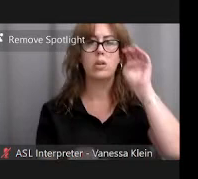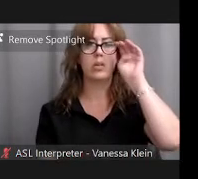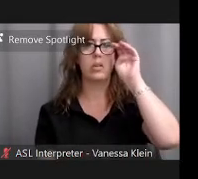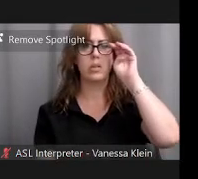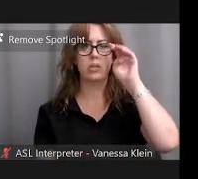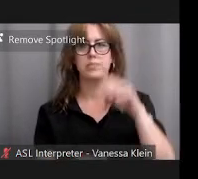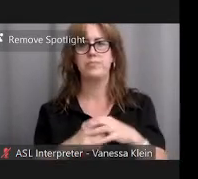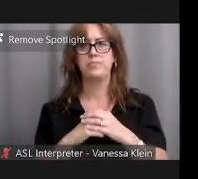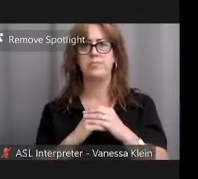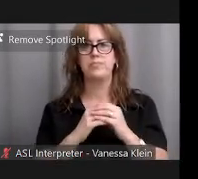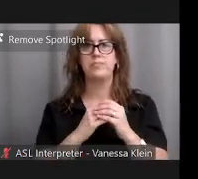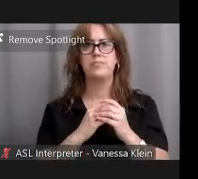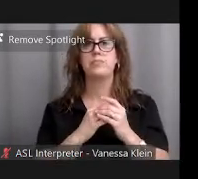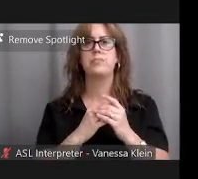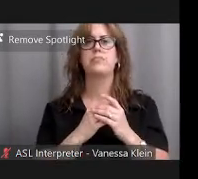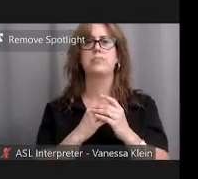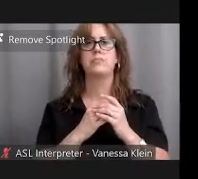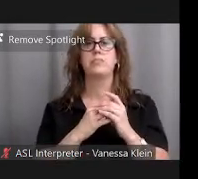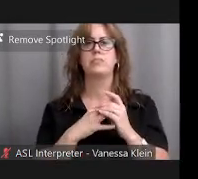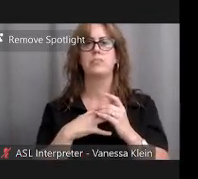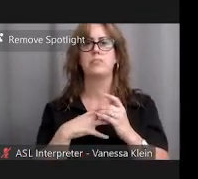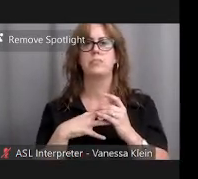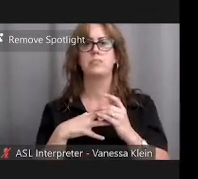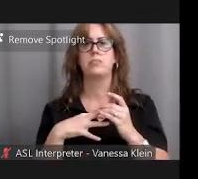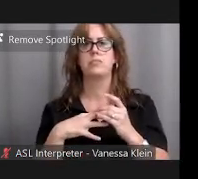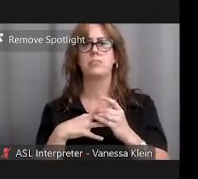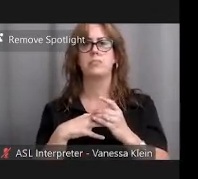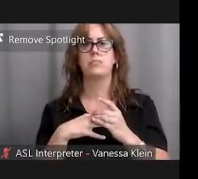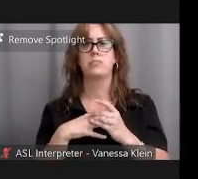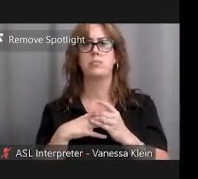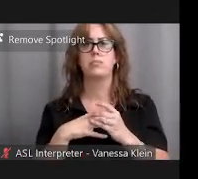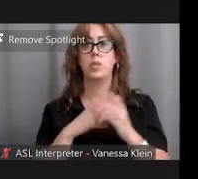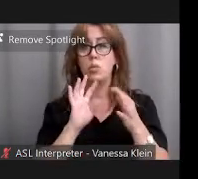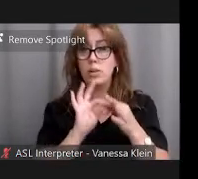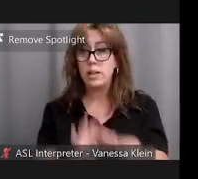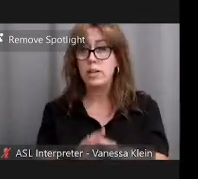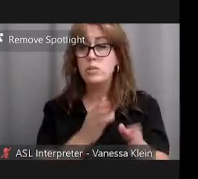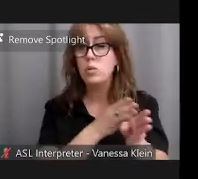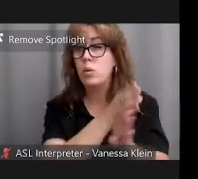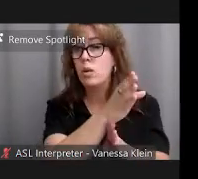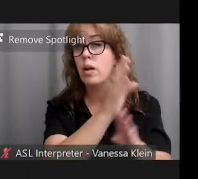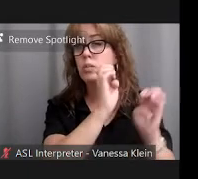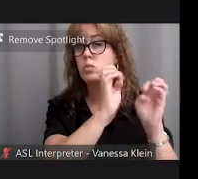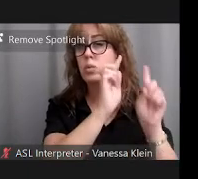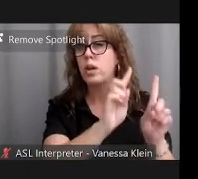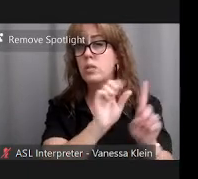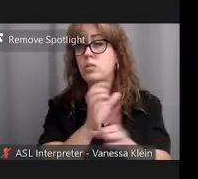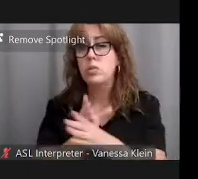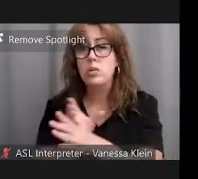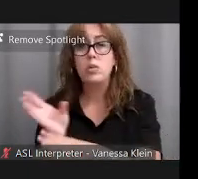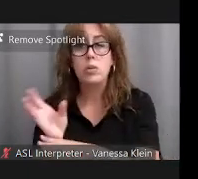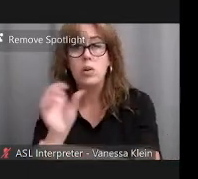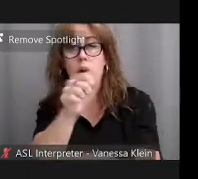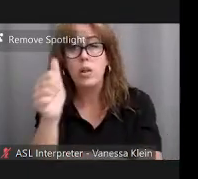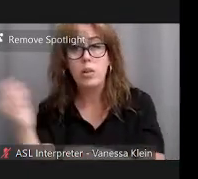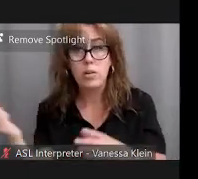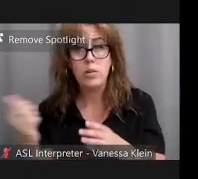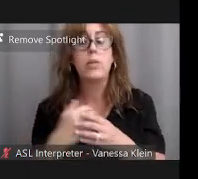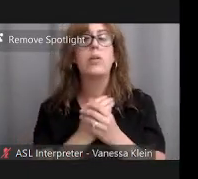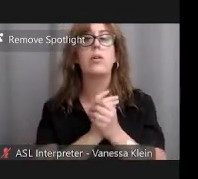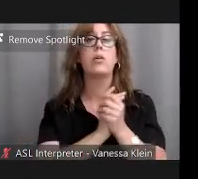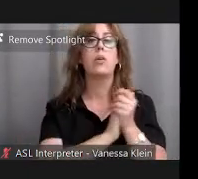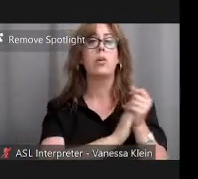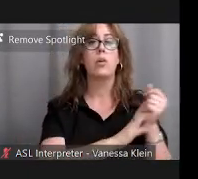regarding the patrimonio, regarding education. But also I wanted to tell you that this is